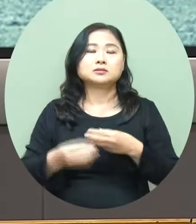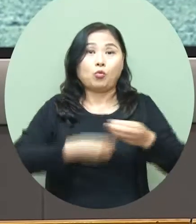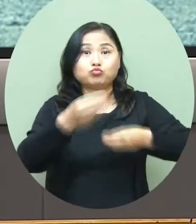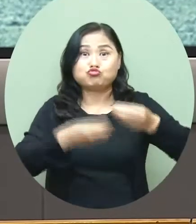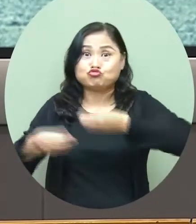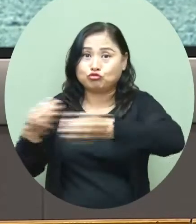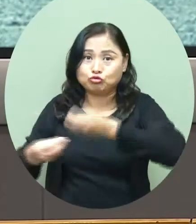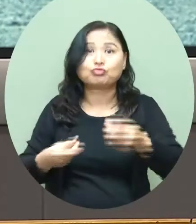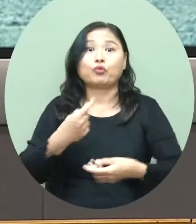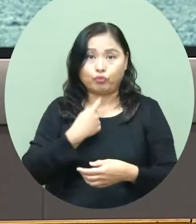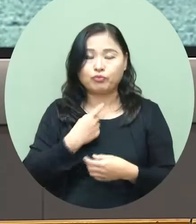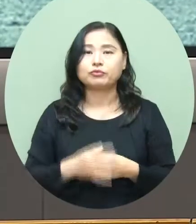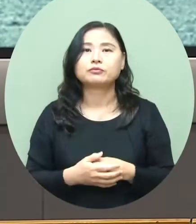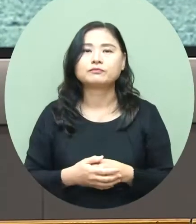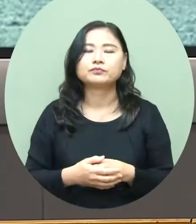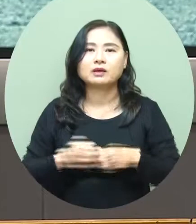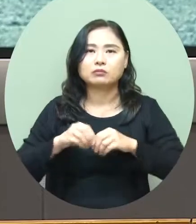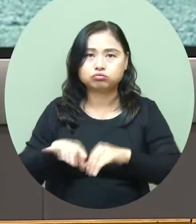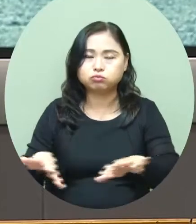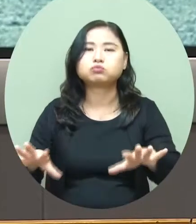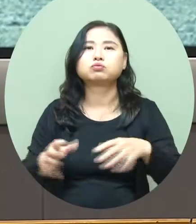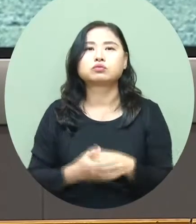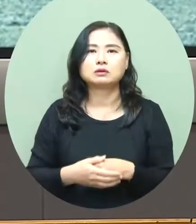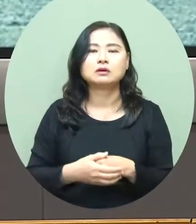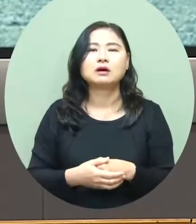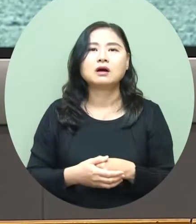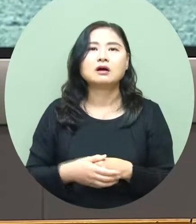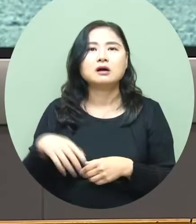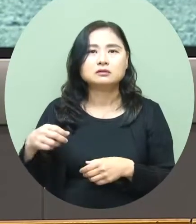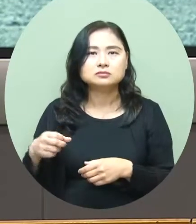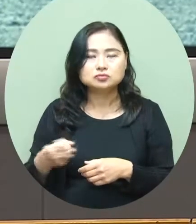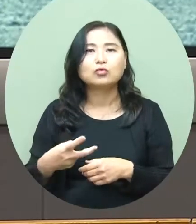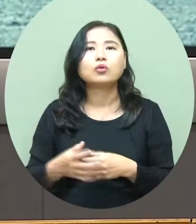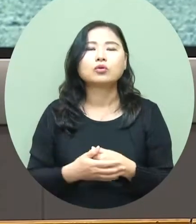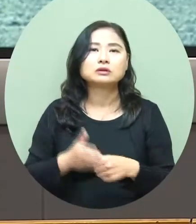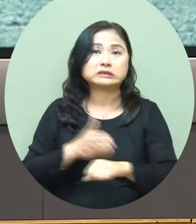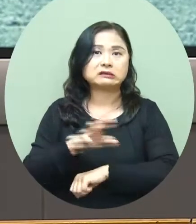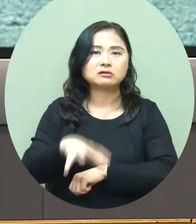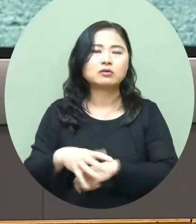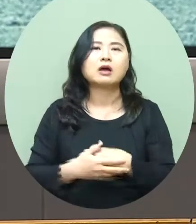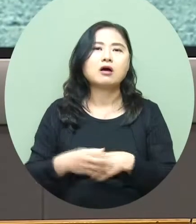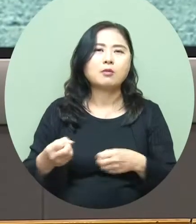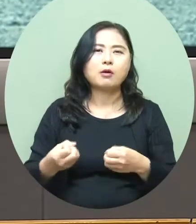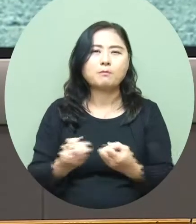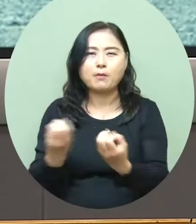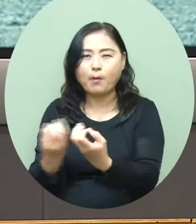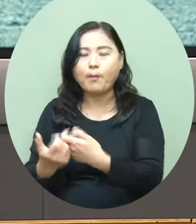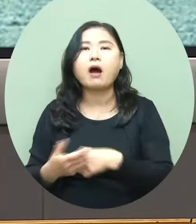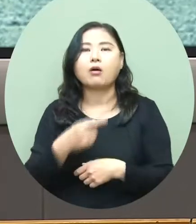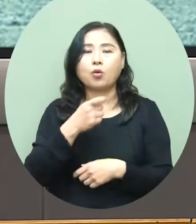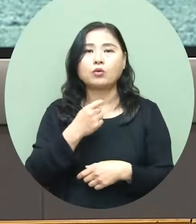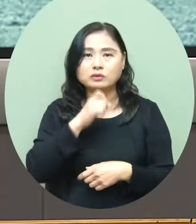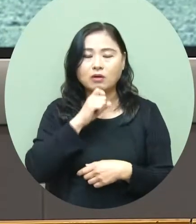people, and the transmission would have gone on, leading to more cases